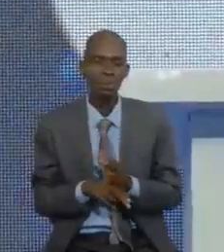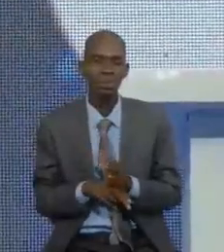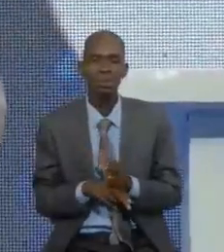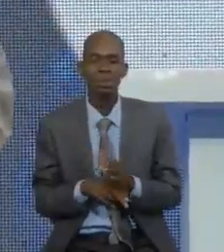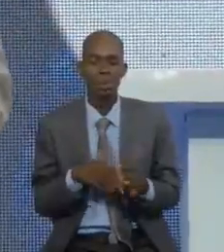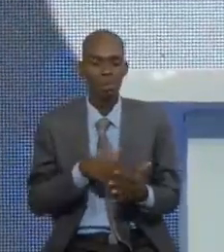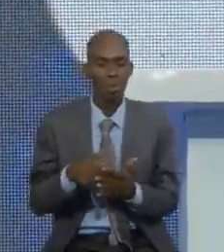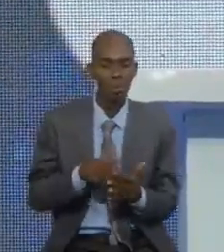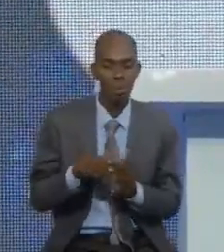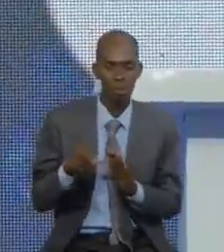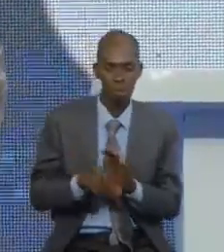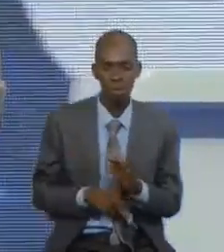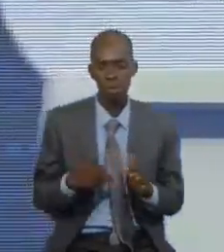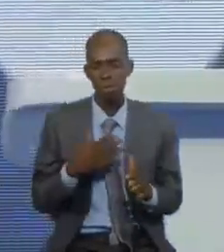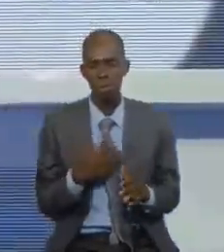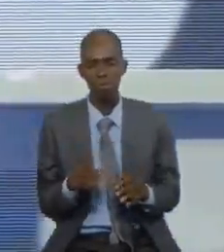weakness and wobbling,